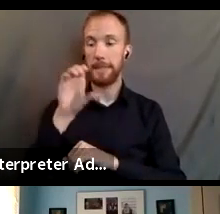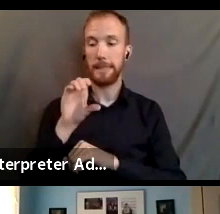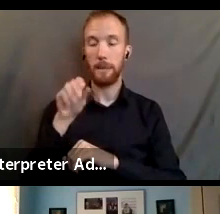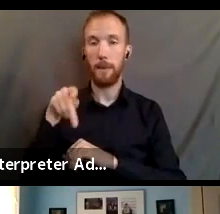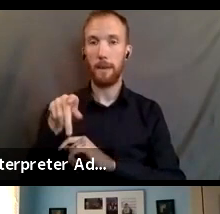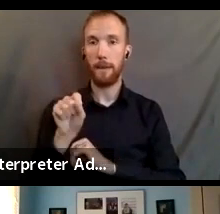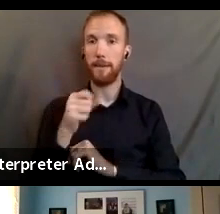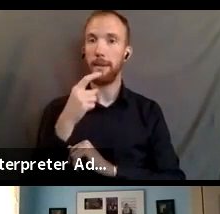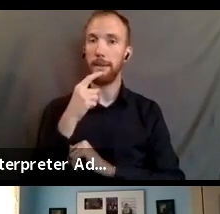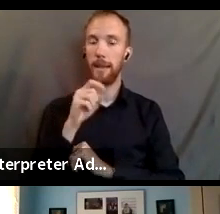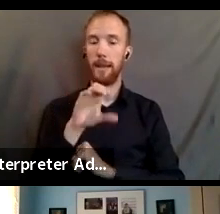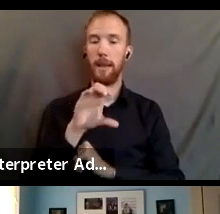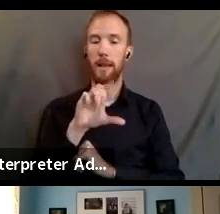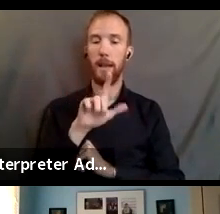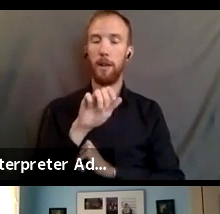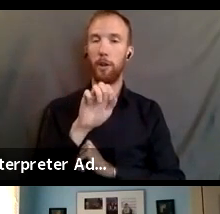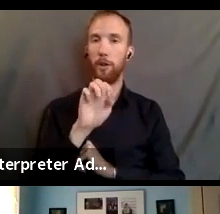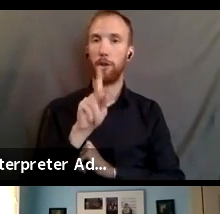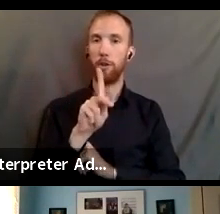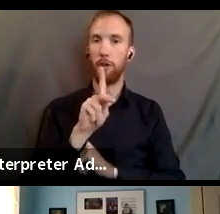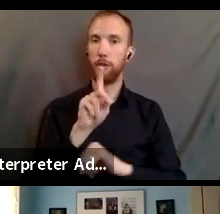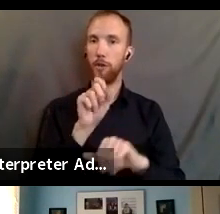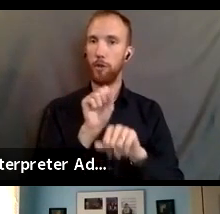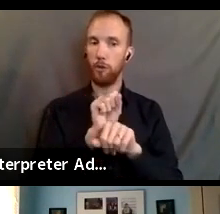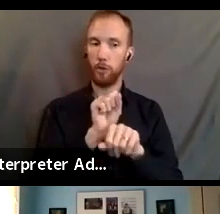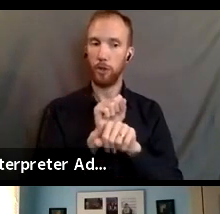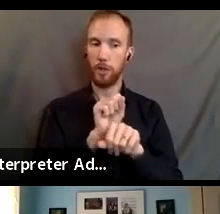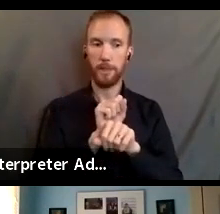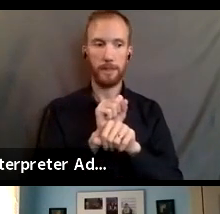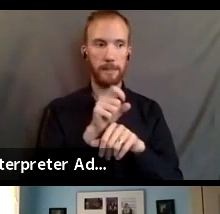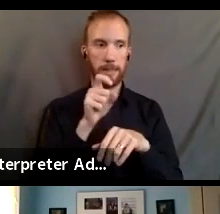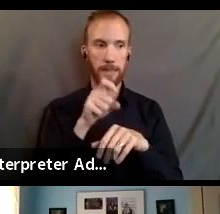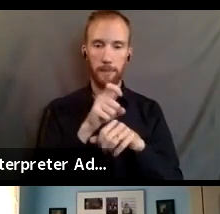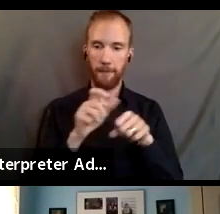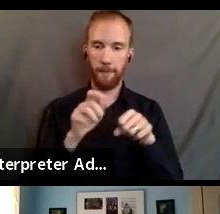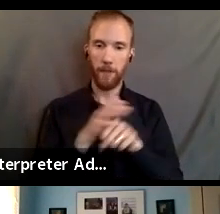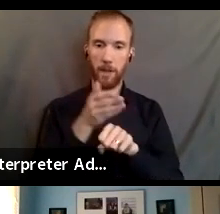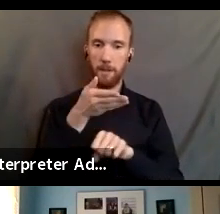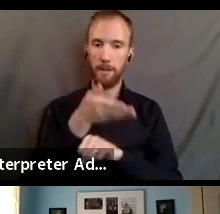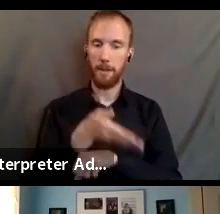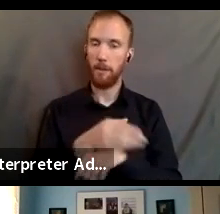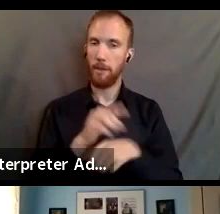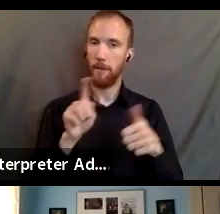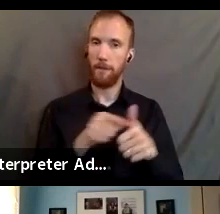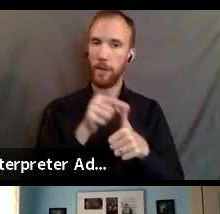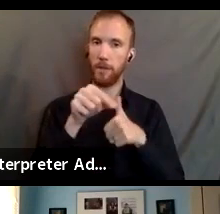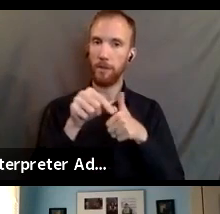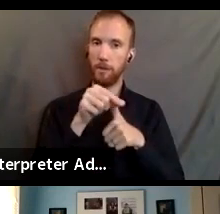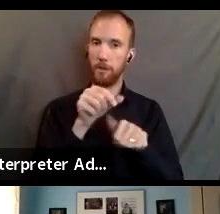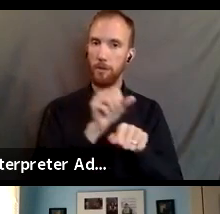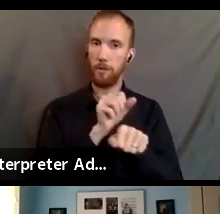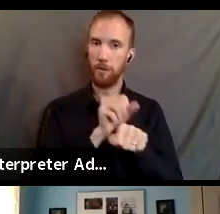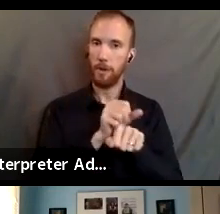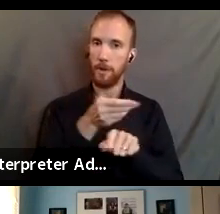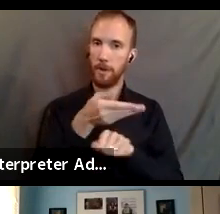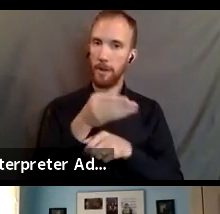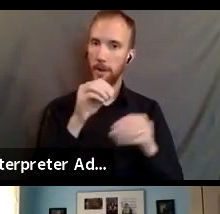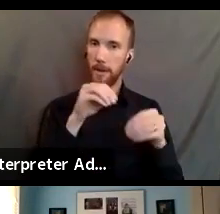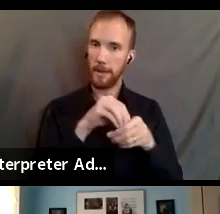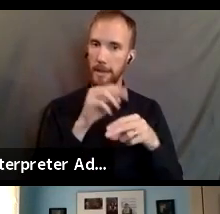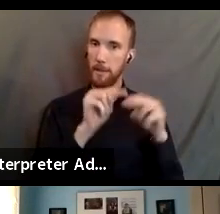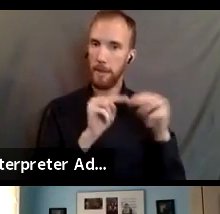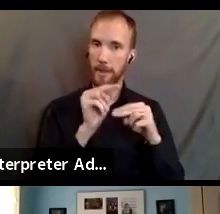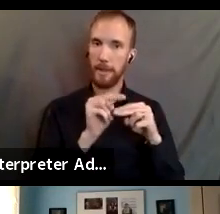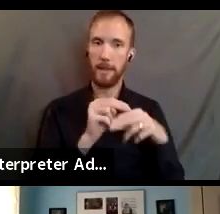clerks to be working in the buildings the entire first quarter cps is putting the health and safety of our members at